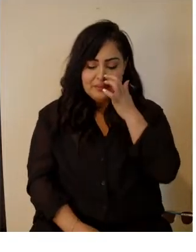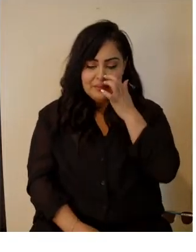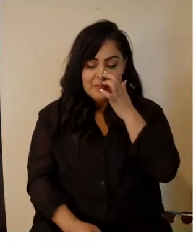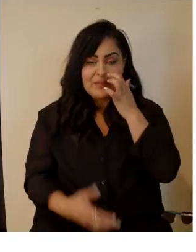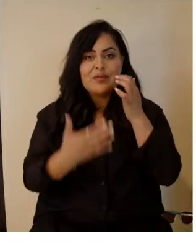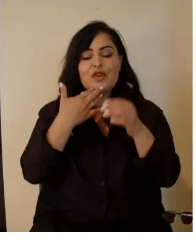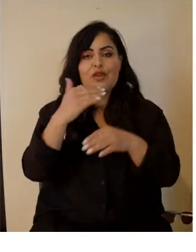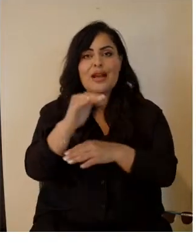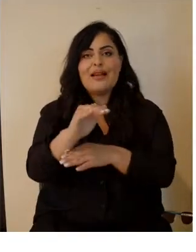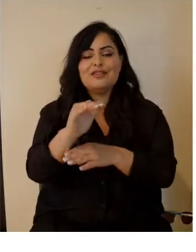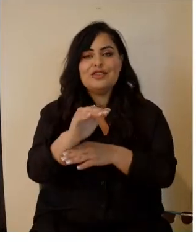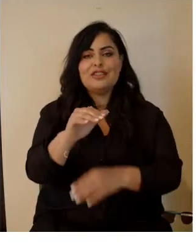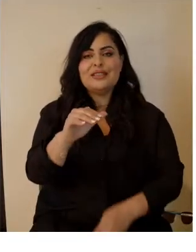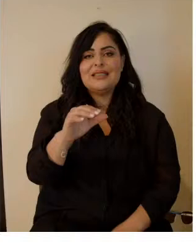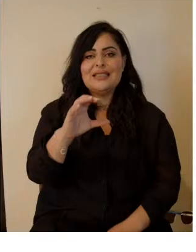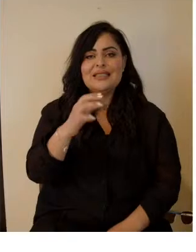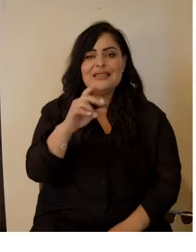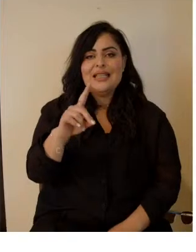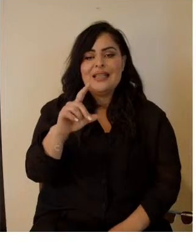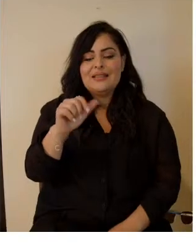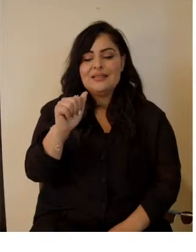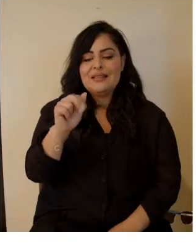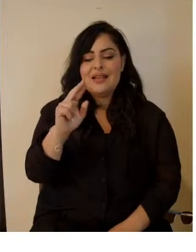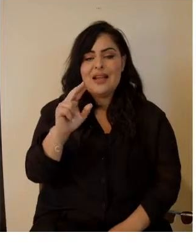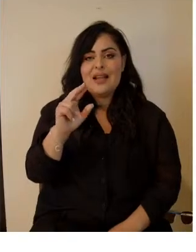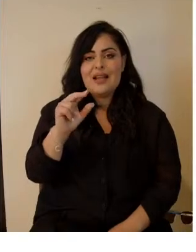Good afternoon, Chad Augustine with Pasadena Fire.